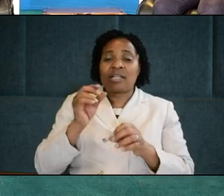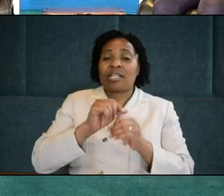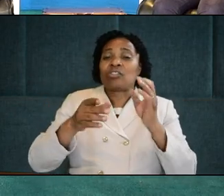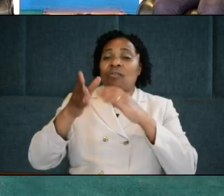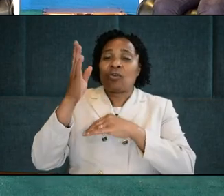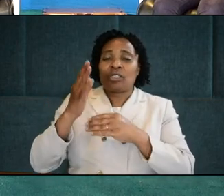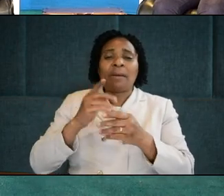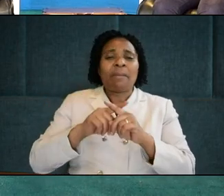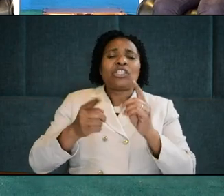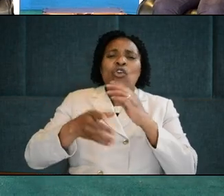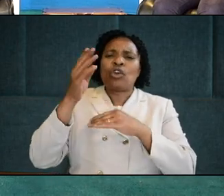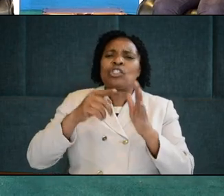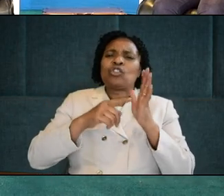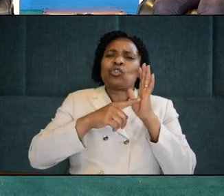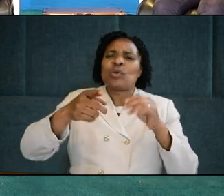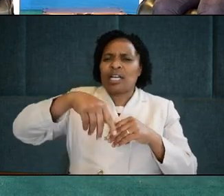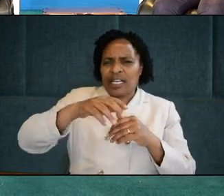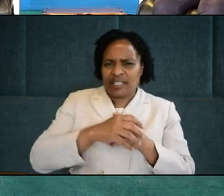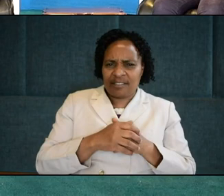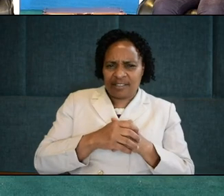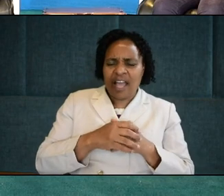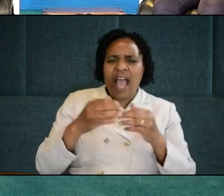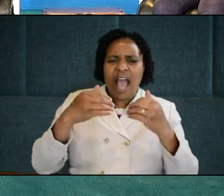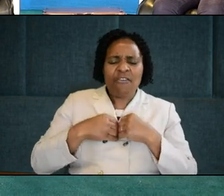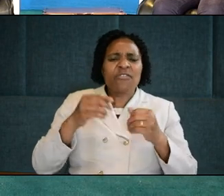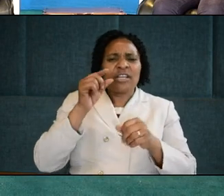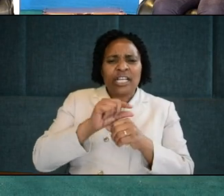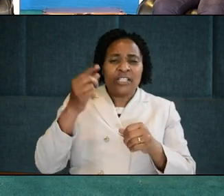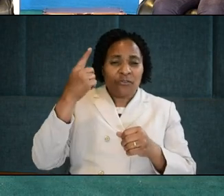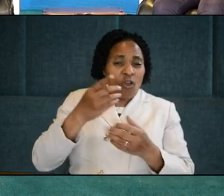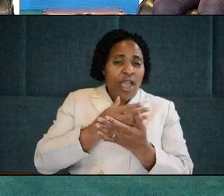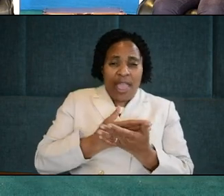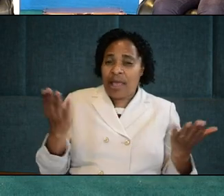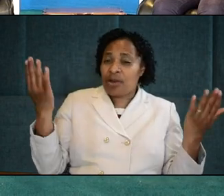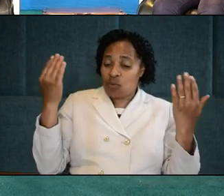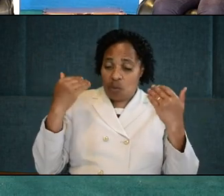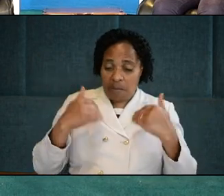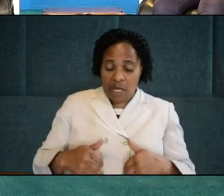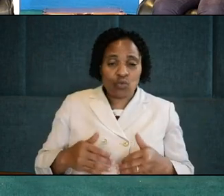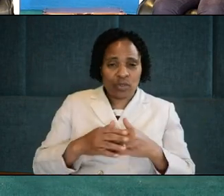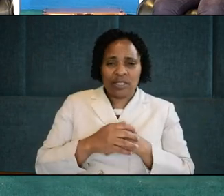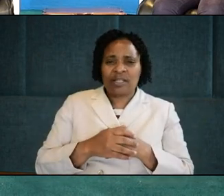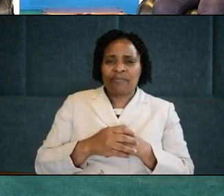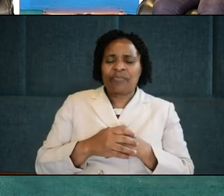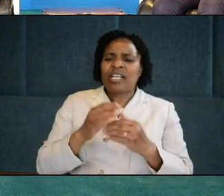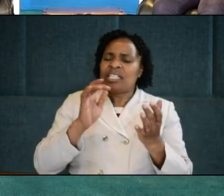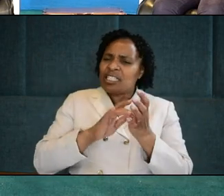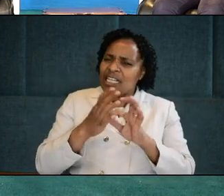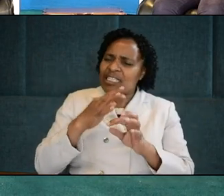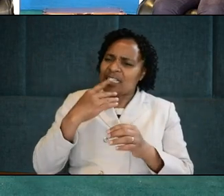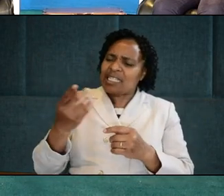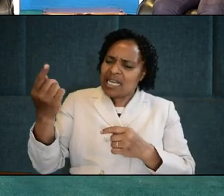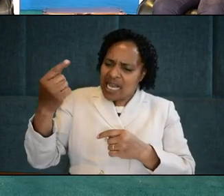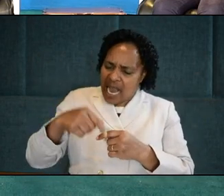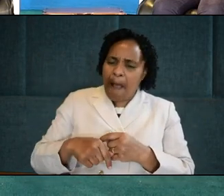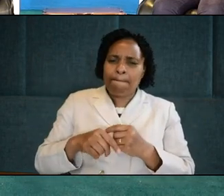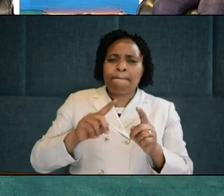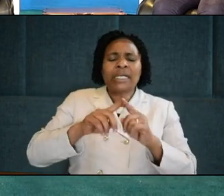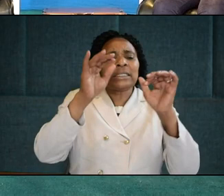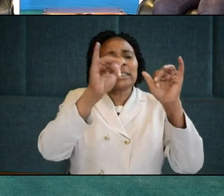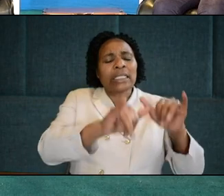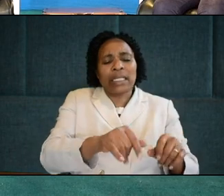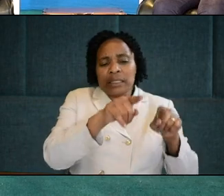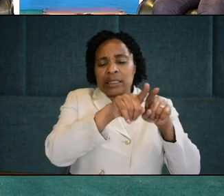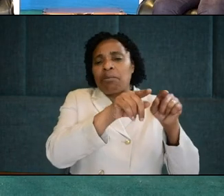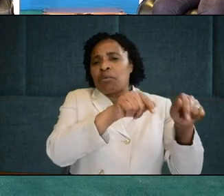but God is actually showing us, I have grace for anyone. And God says, come as you are, but you don't remain as you